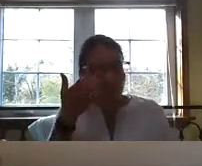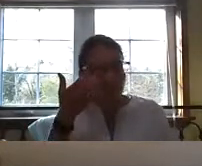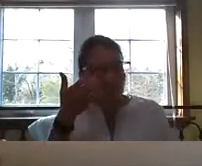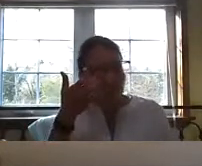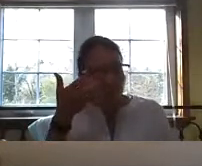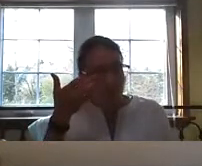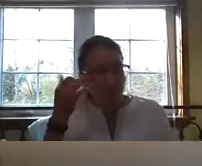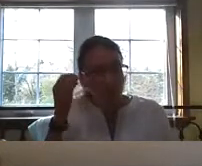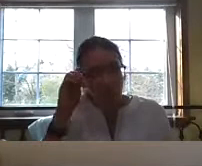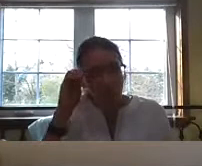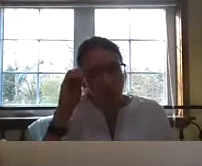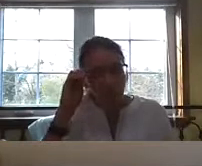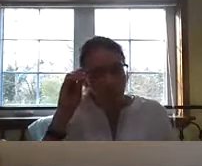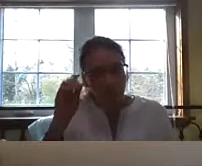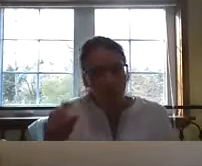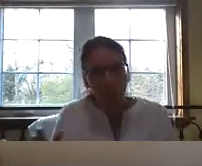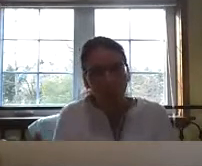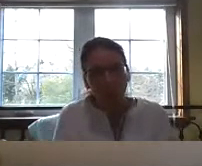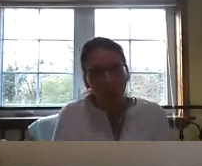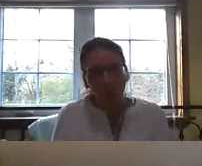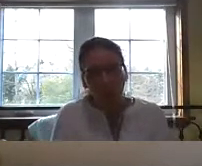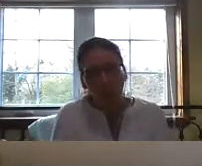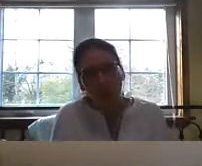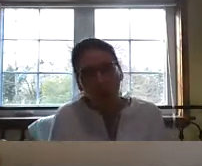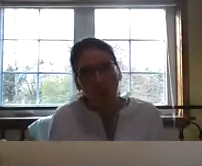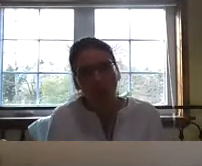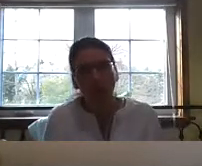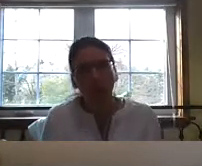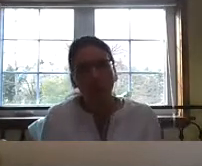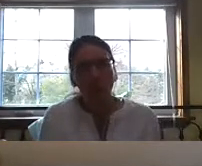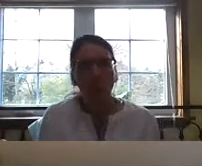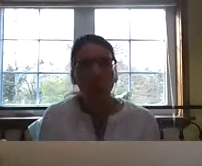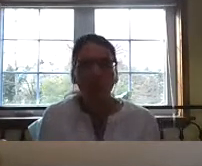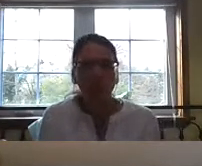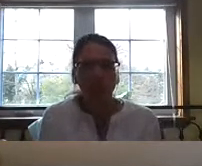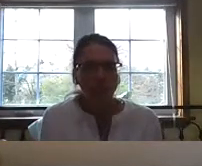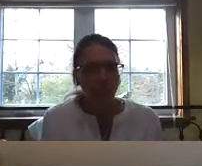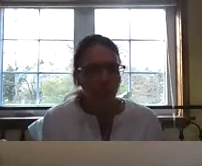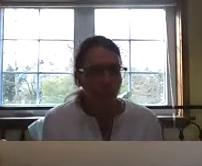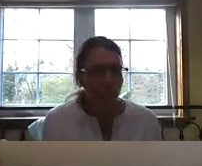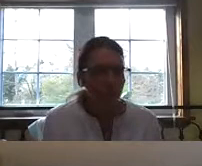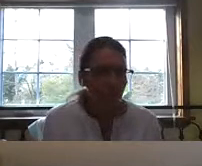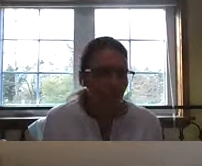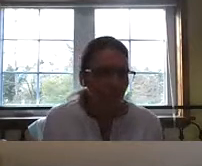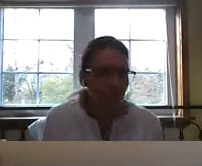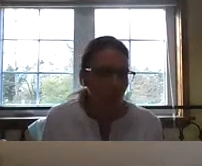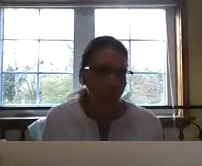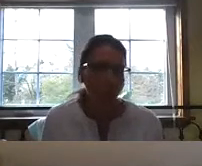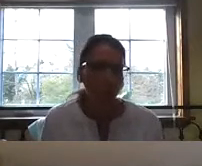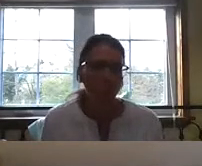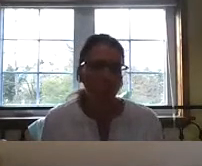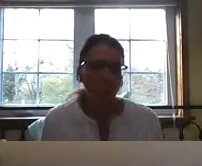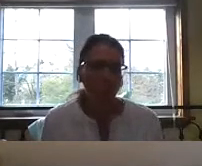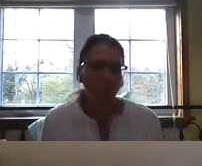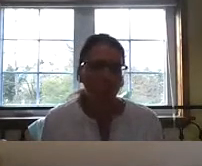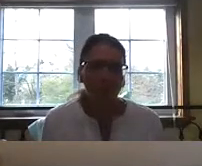sort of final determination was that we could, it's also more legible for users to have it all on one